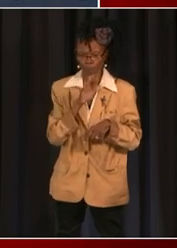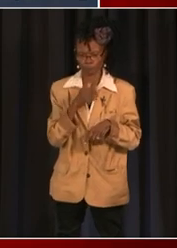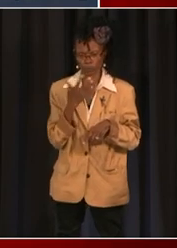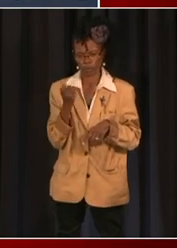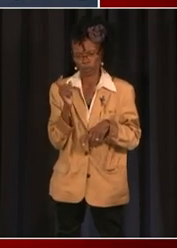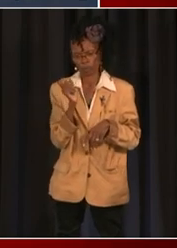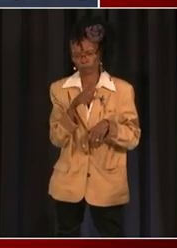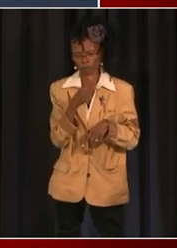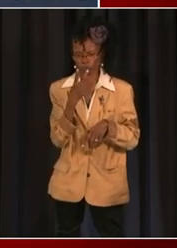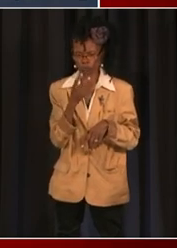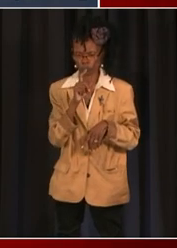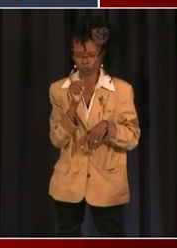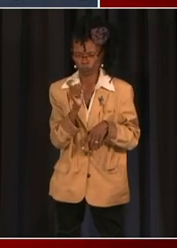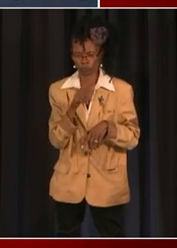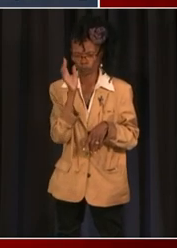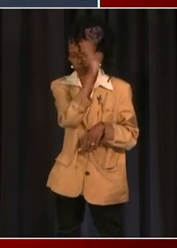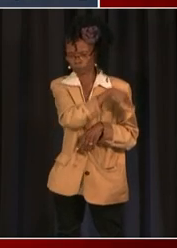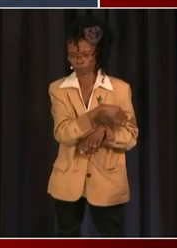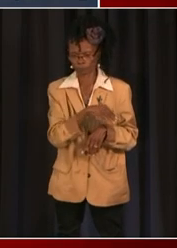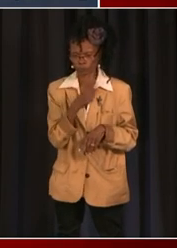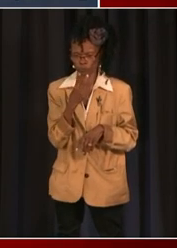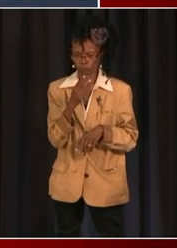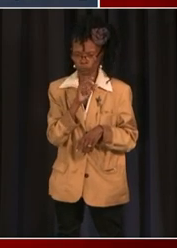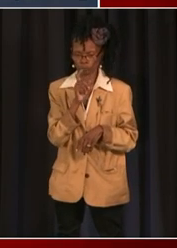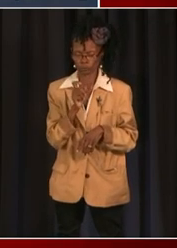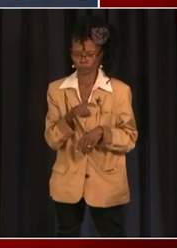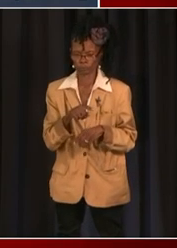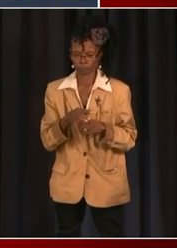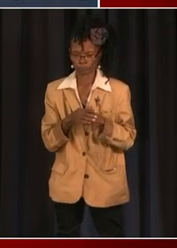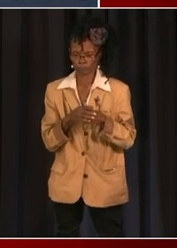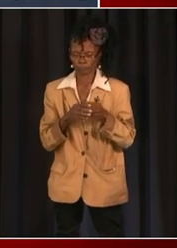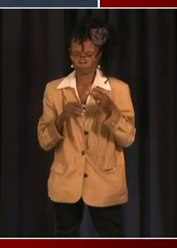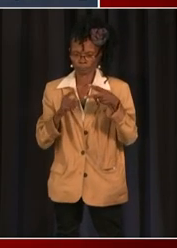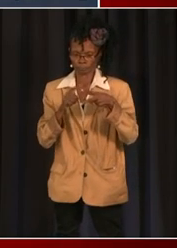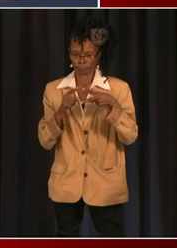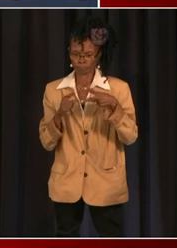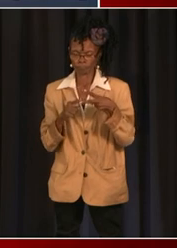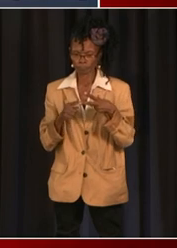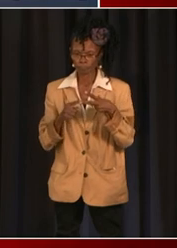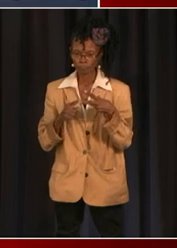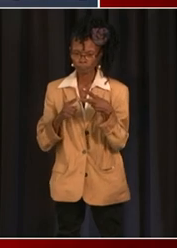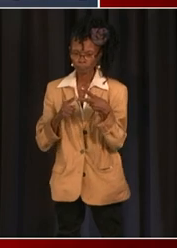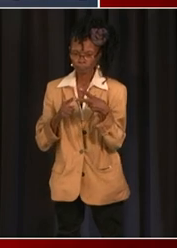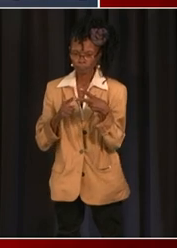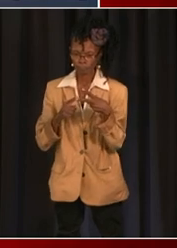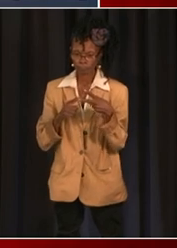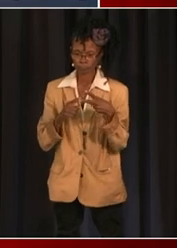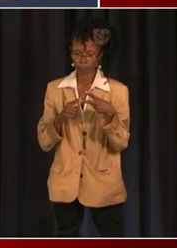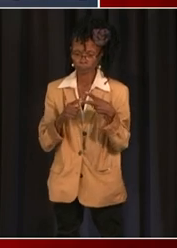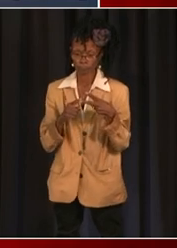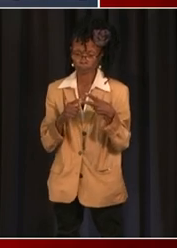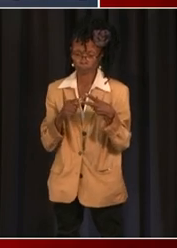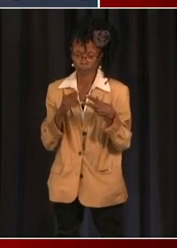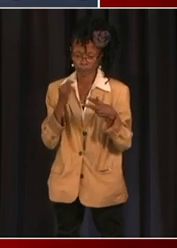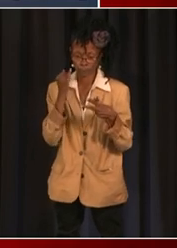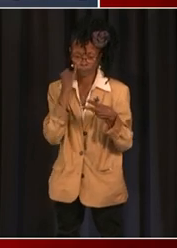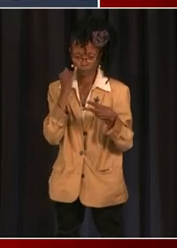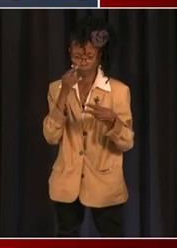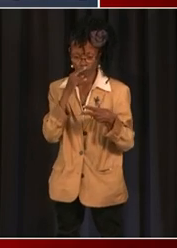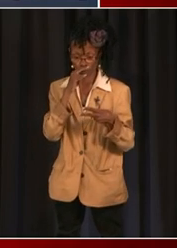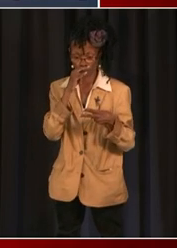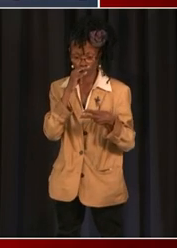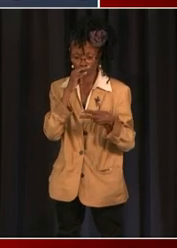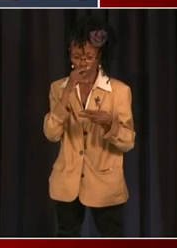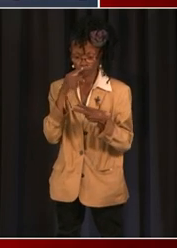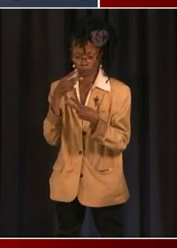questions, one for Dr. Farabee and one for Dr. Grant. Dr. Farabee, why, if a child is quarantined, does it